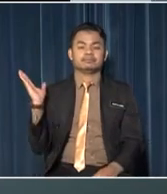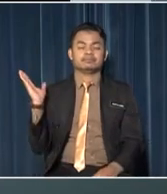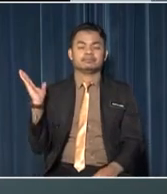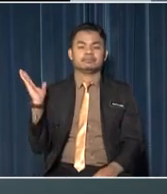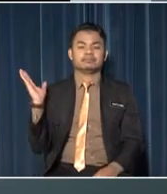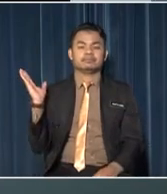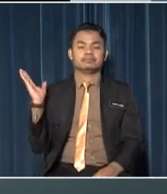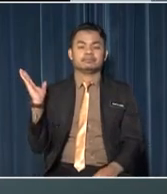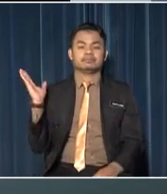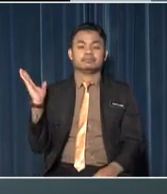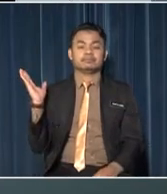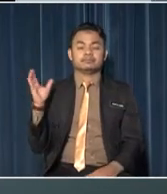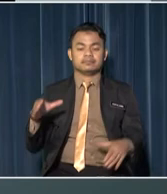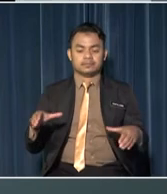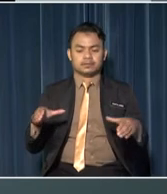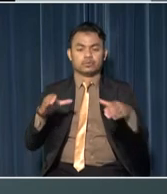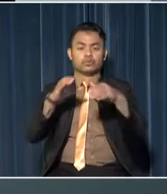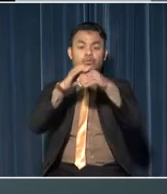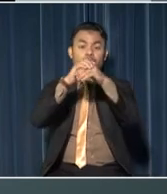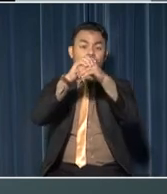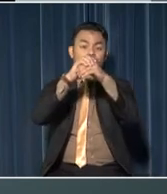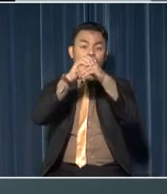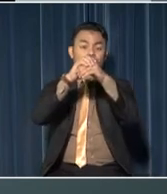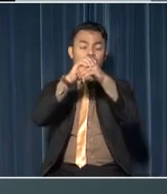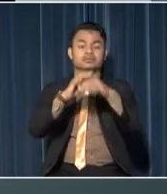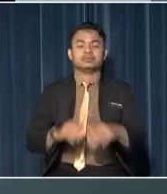This is a cone.